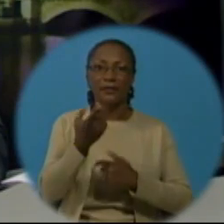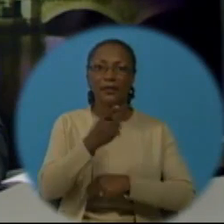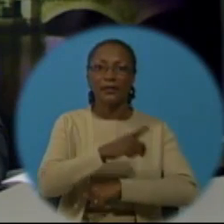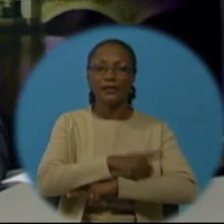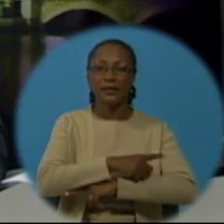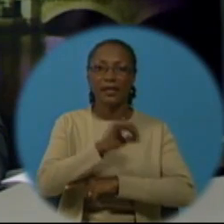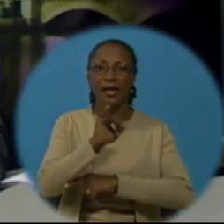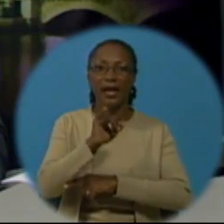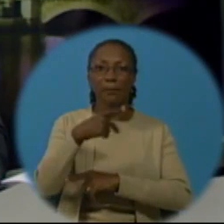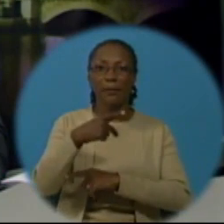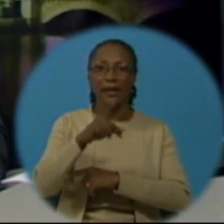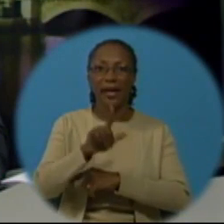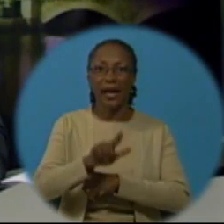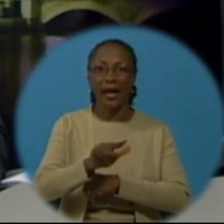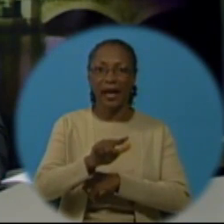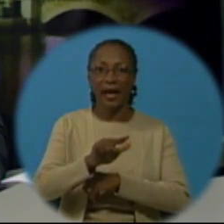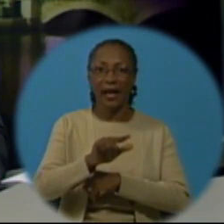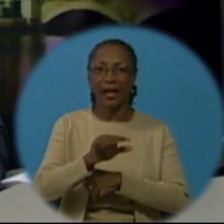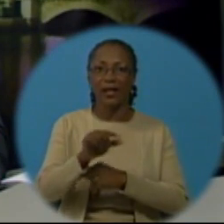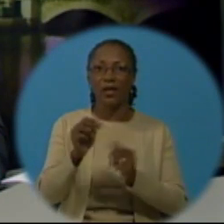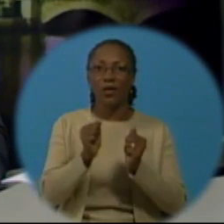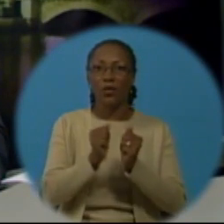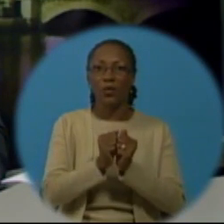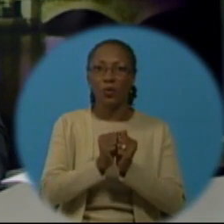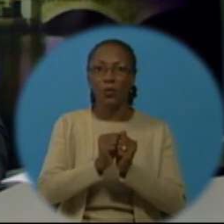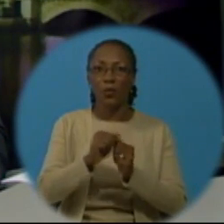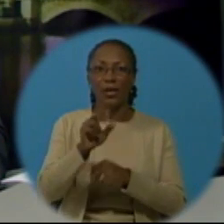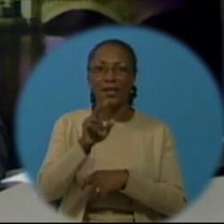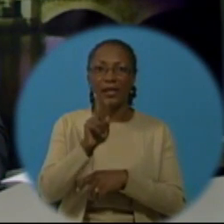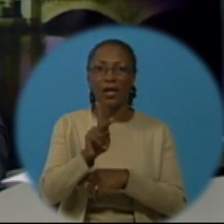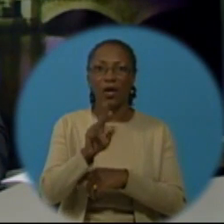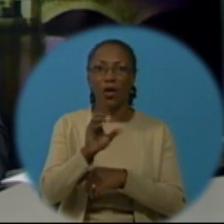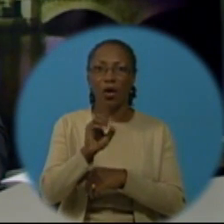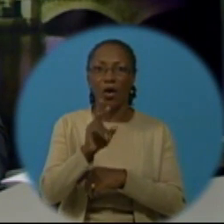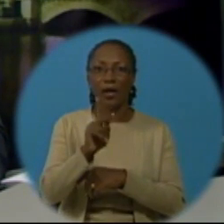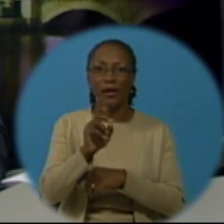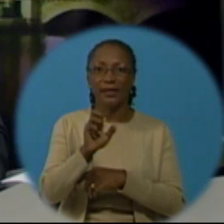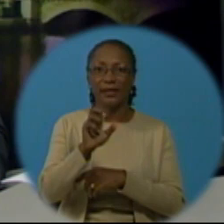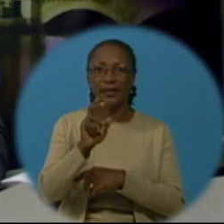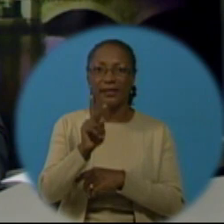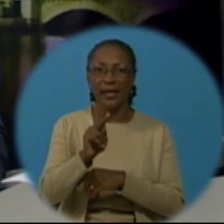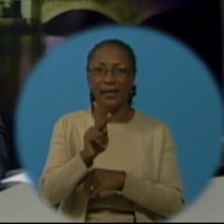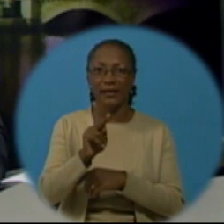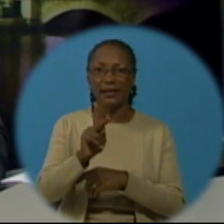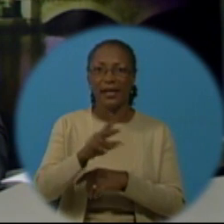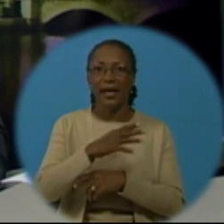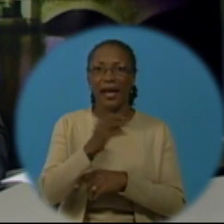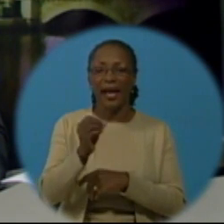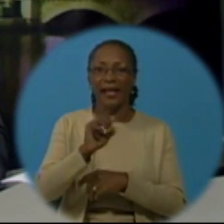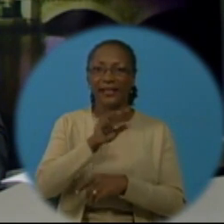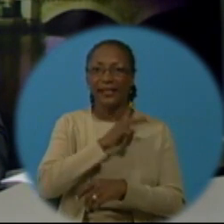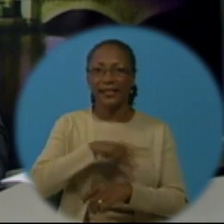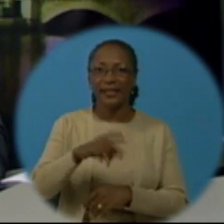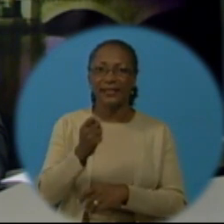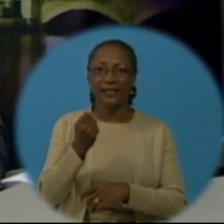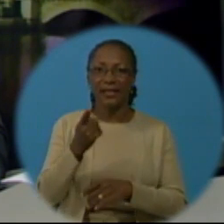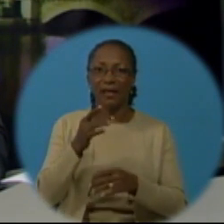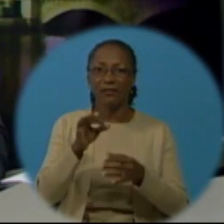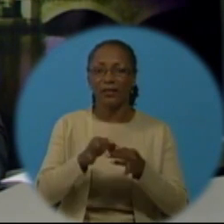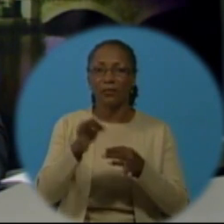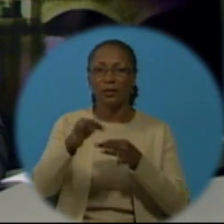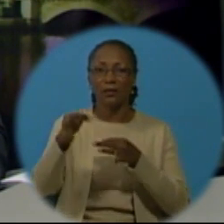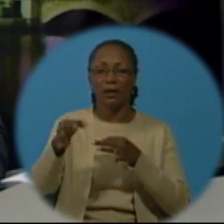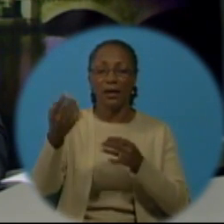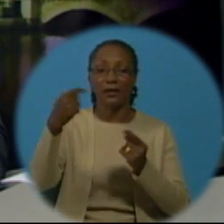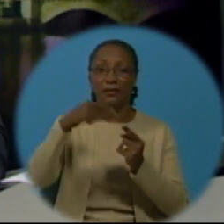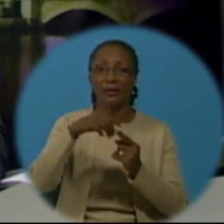Well, today's IPL qualifier between Sunil Narayan Skullcutter Knight Riders and the Kings XI Punjab has been postponed until tomorrow.